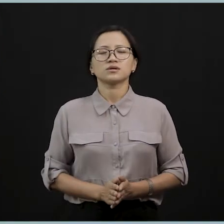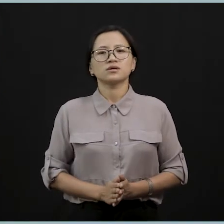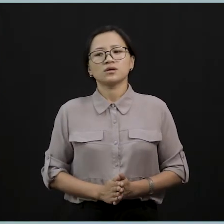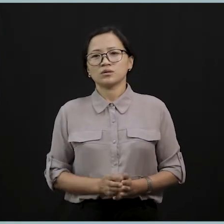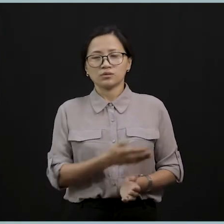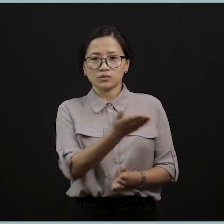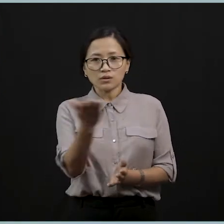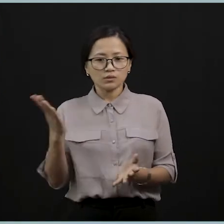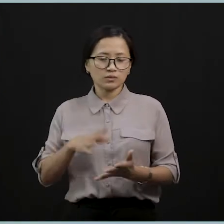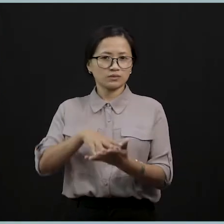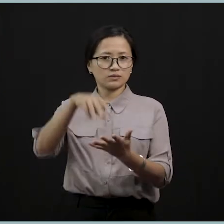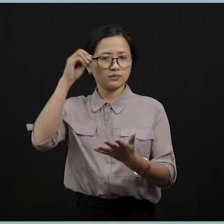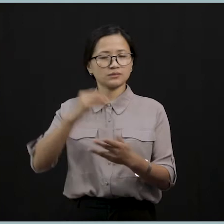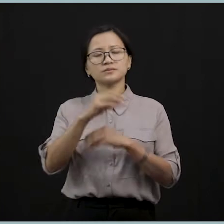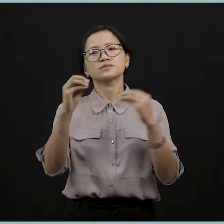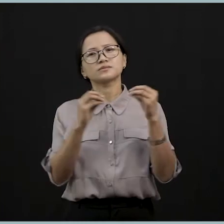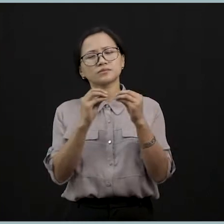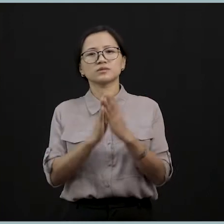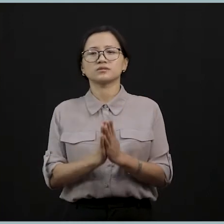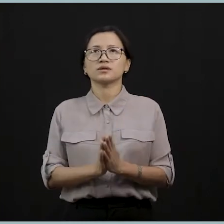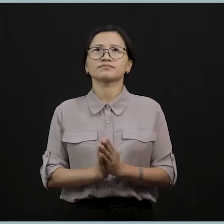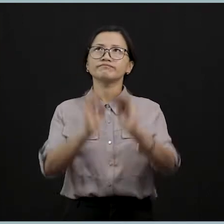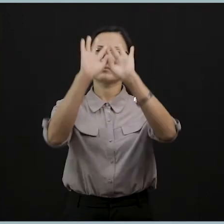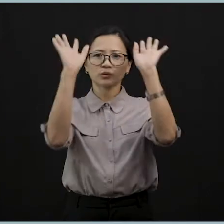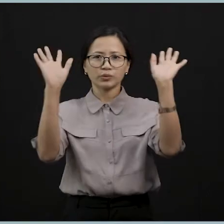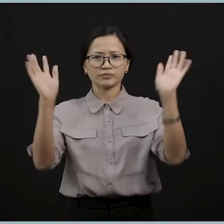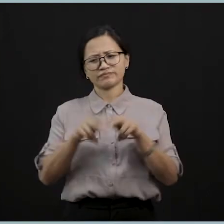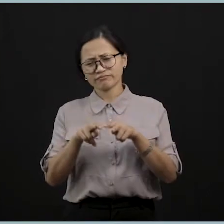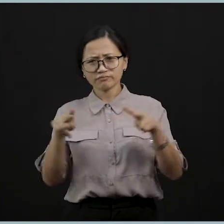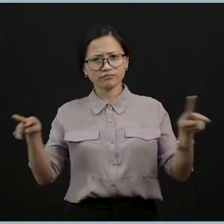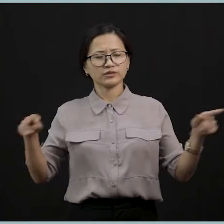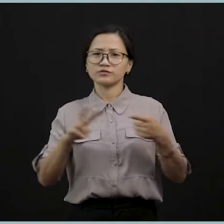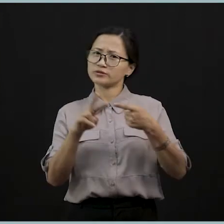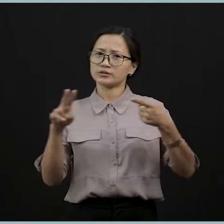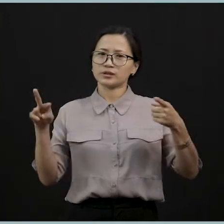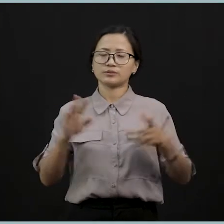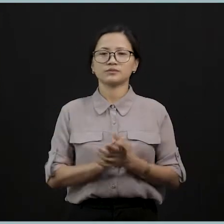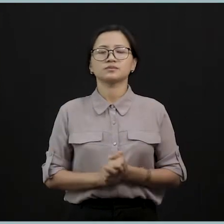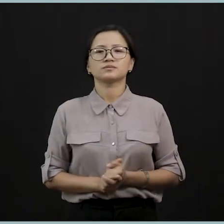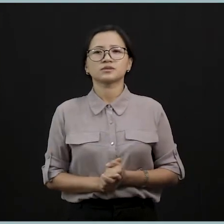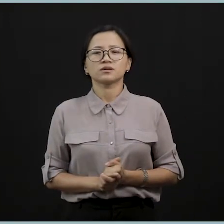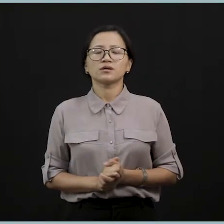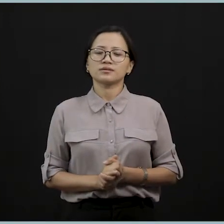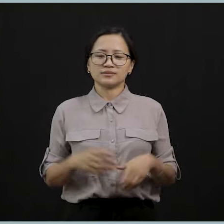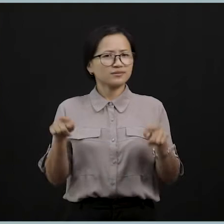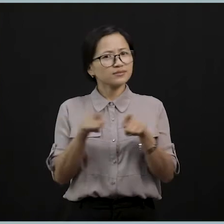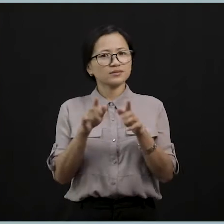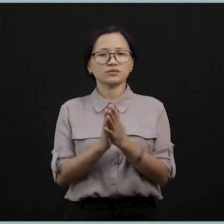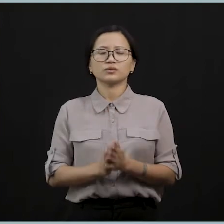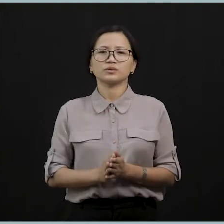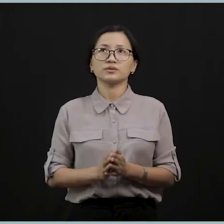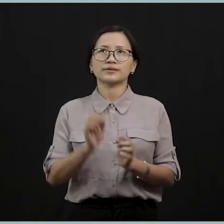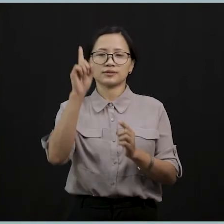about weather, okay, different types of weather, as well as you will learn about climate,